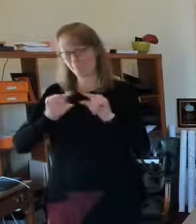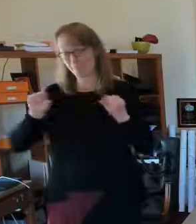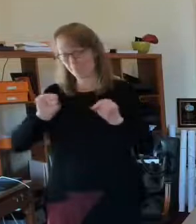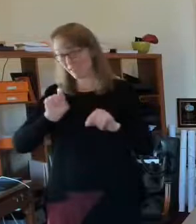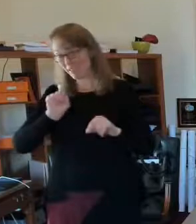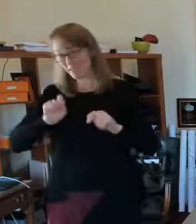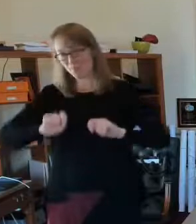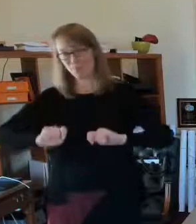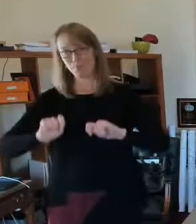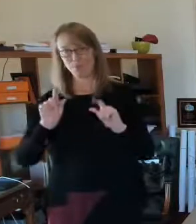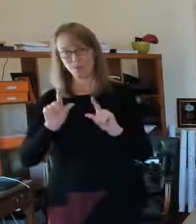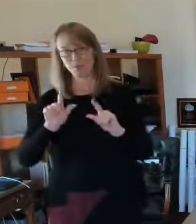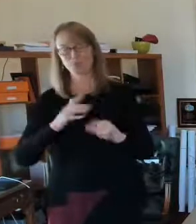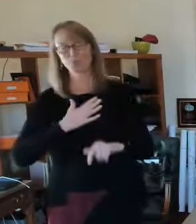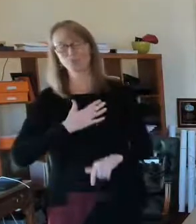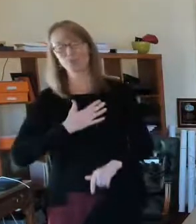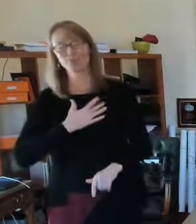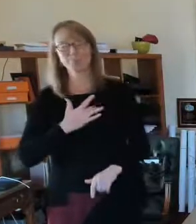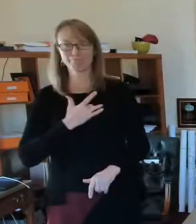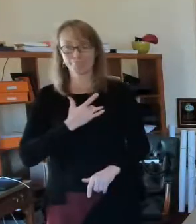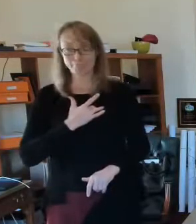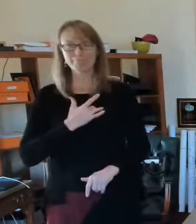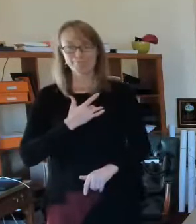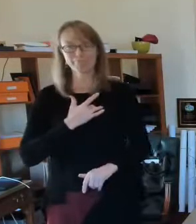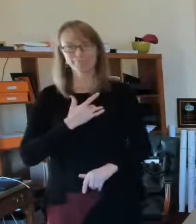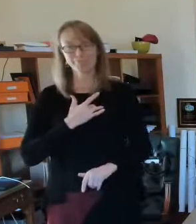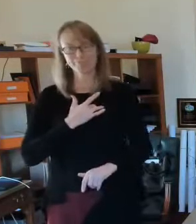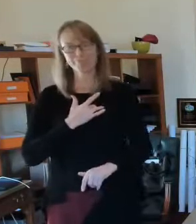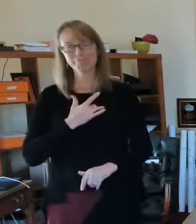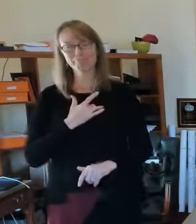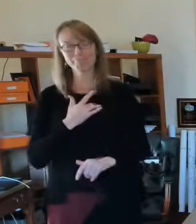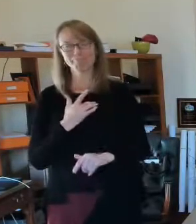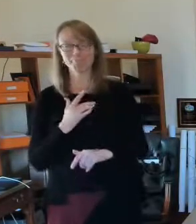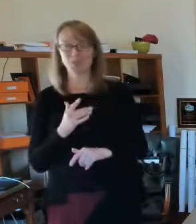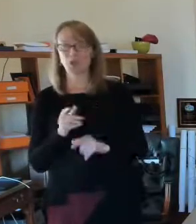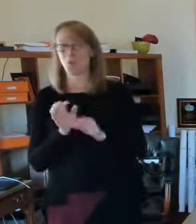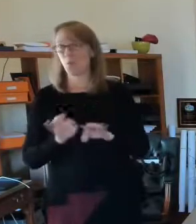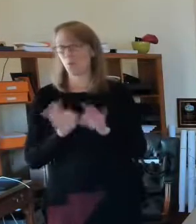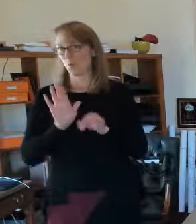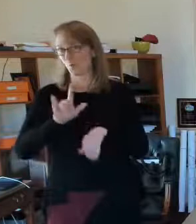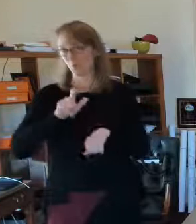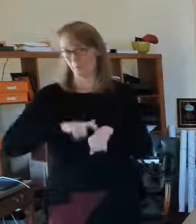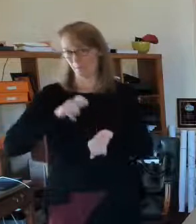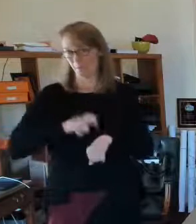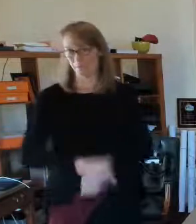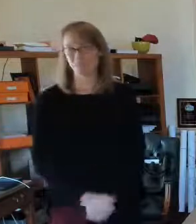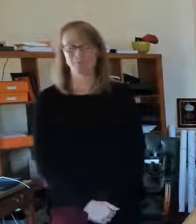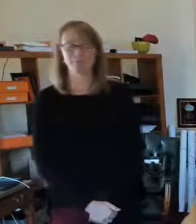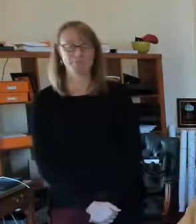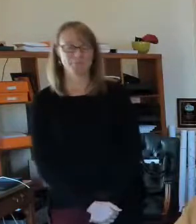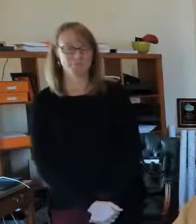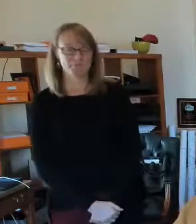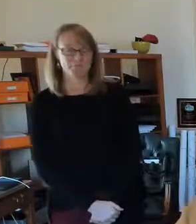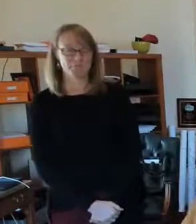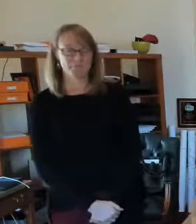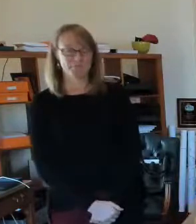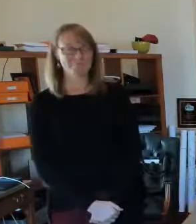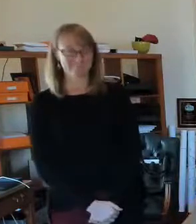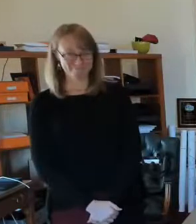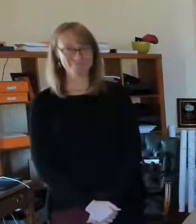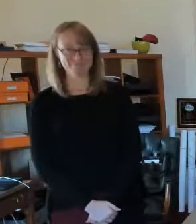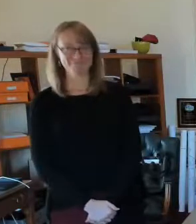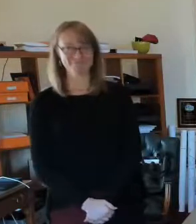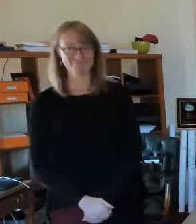It's touching and worth a few minutes of your time. So that's Veterans